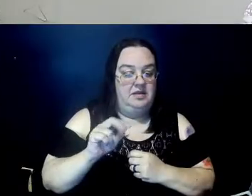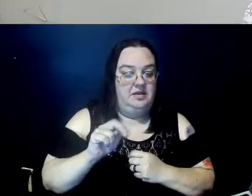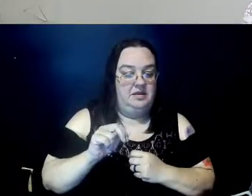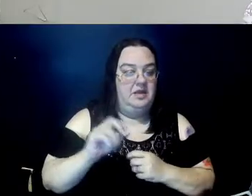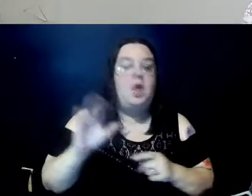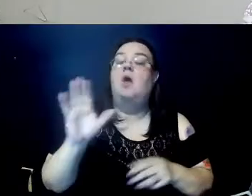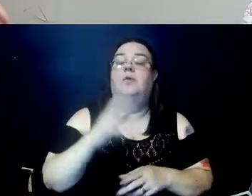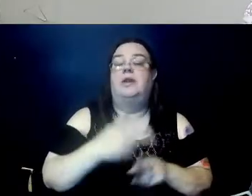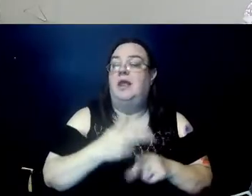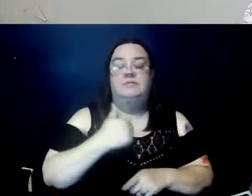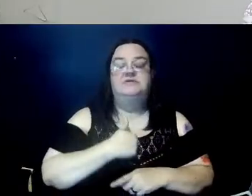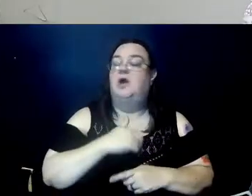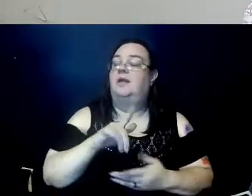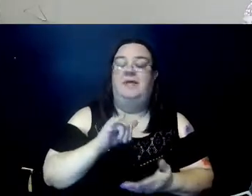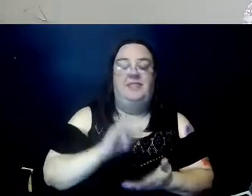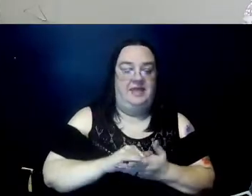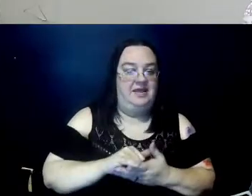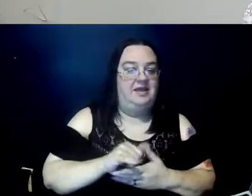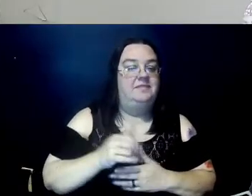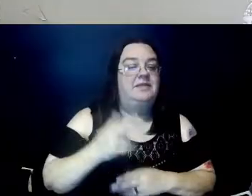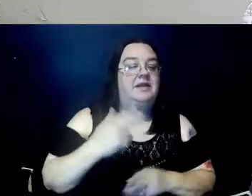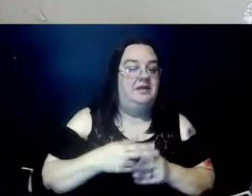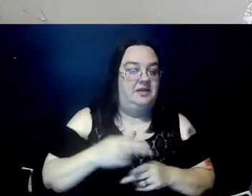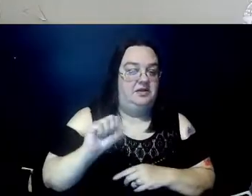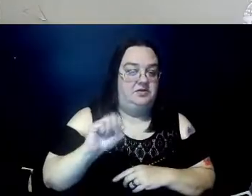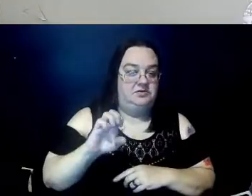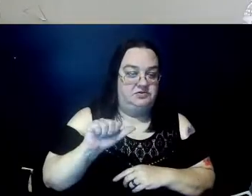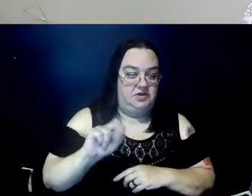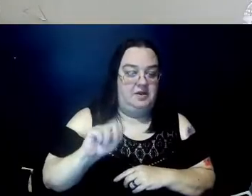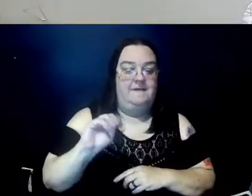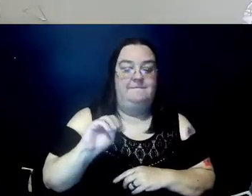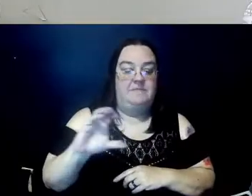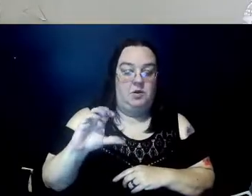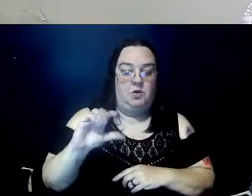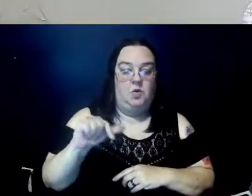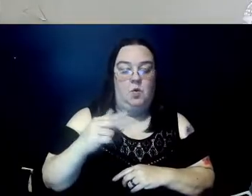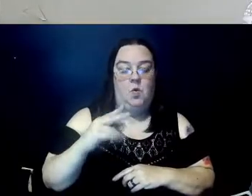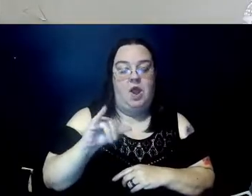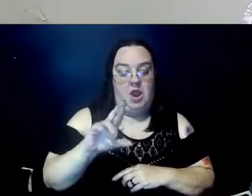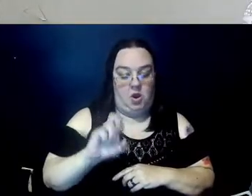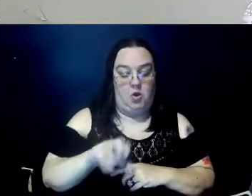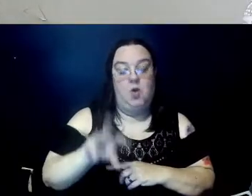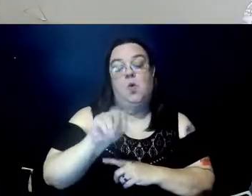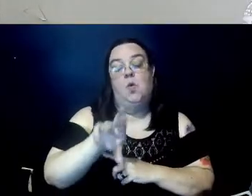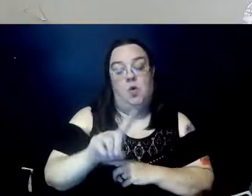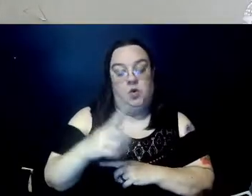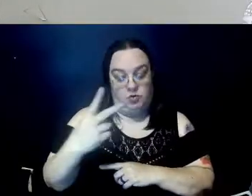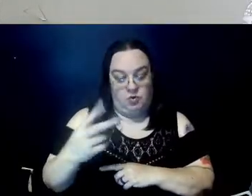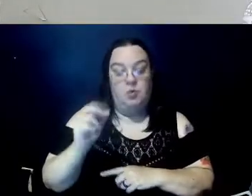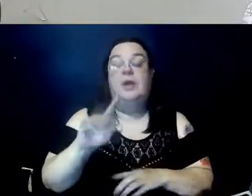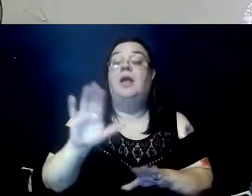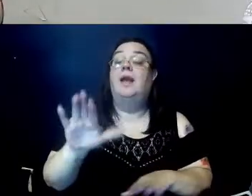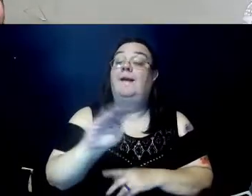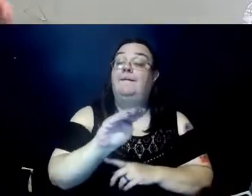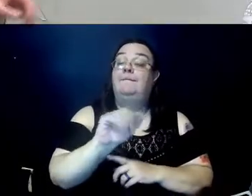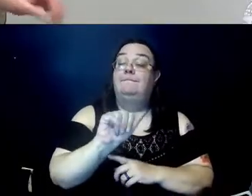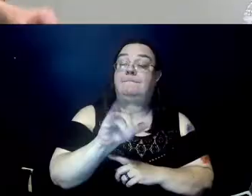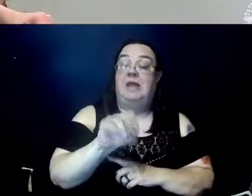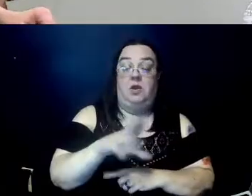name Oh, and sorry word. about that. Name, Sean McGuire, Ward 2. Okay, mayor and council.